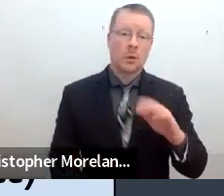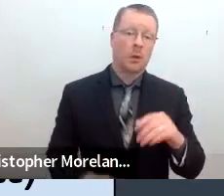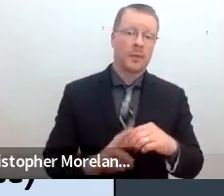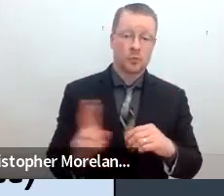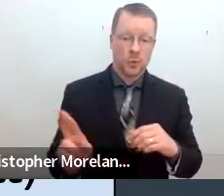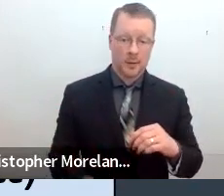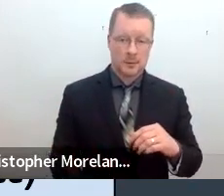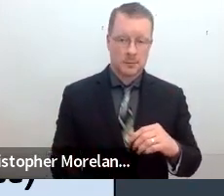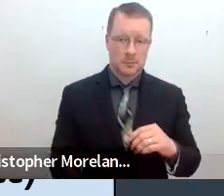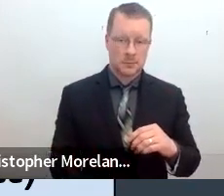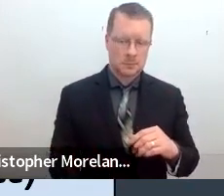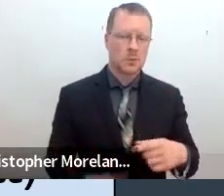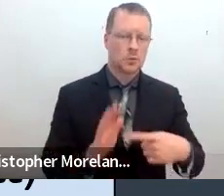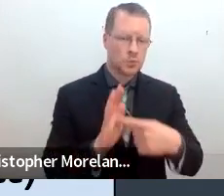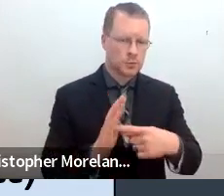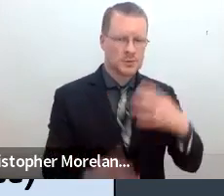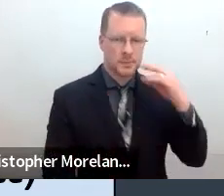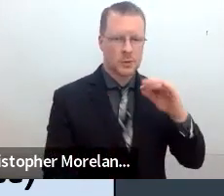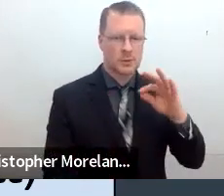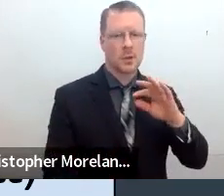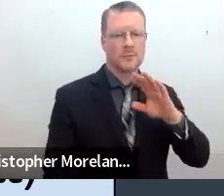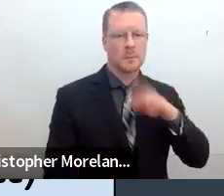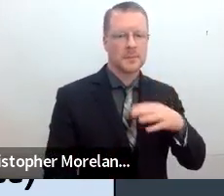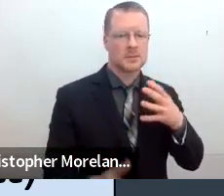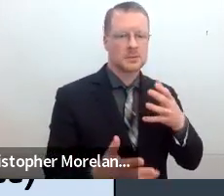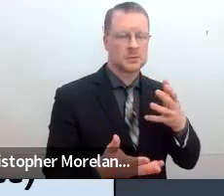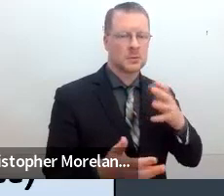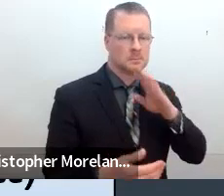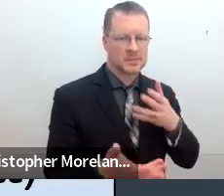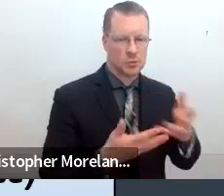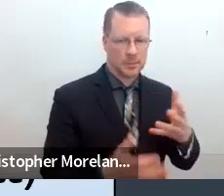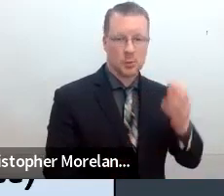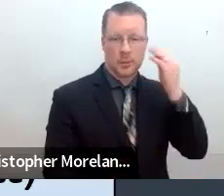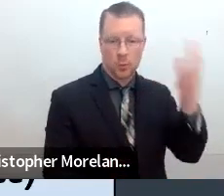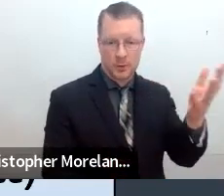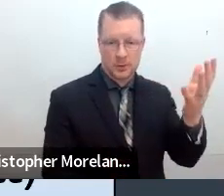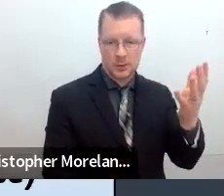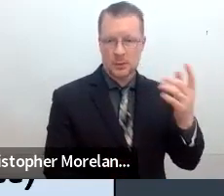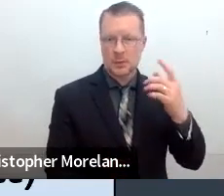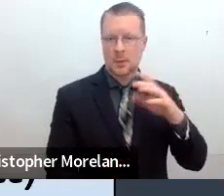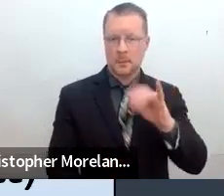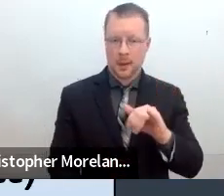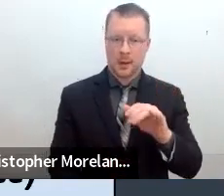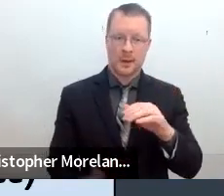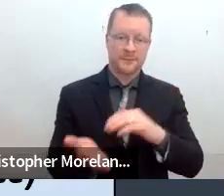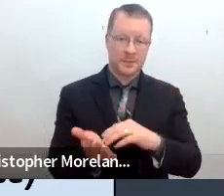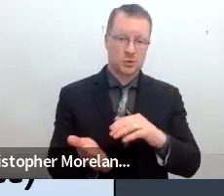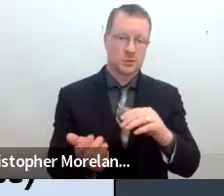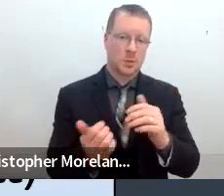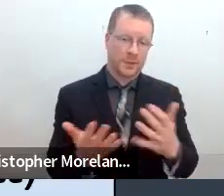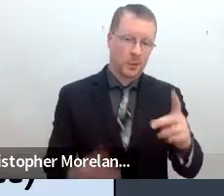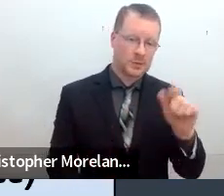Now moving on to the far right columns in the blue, those represent mistreatment